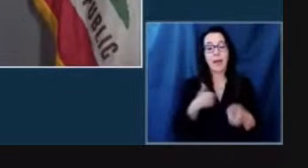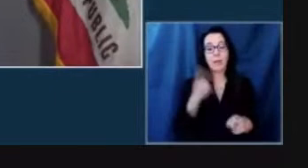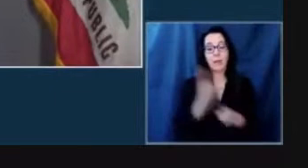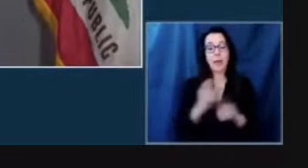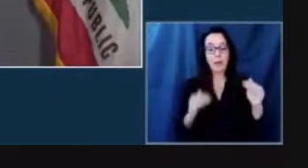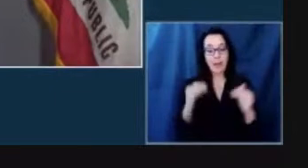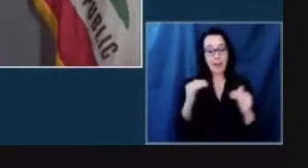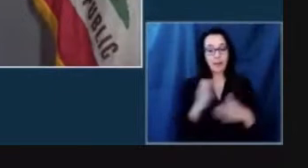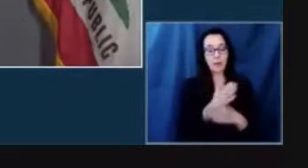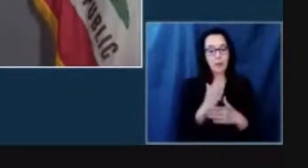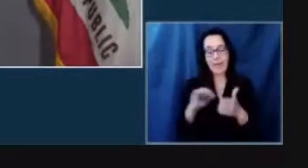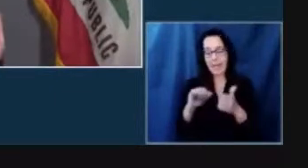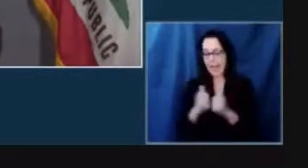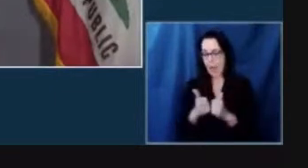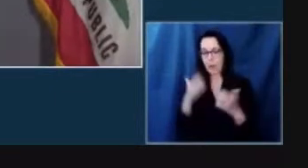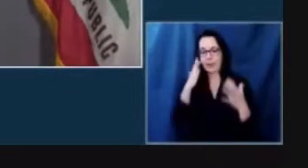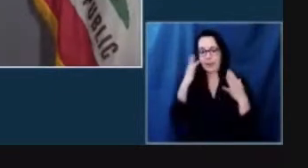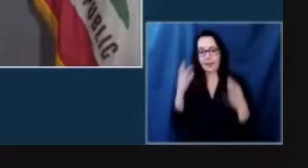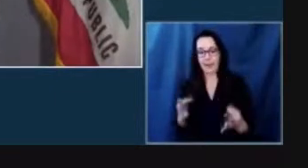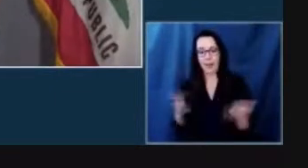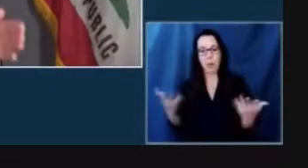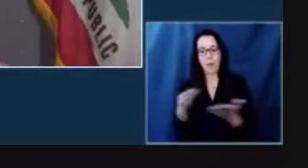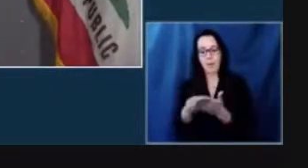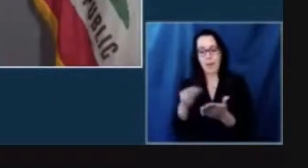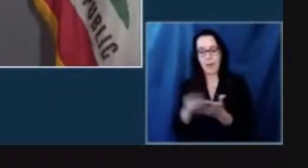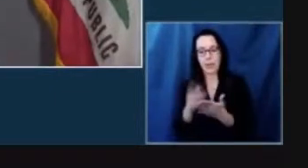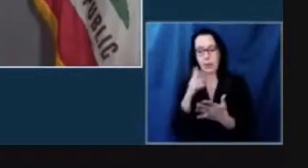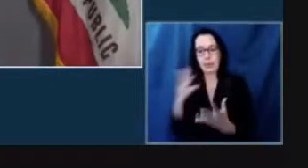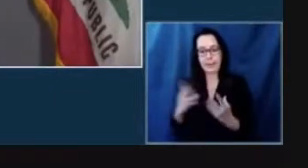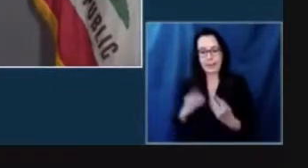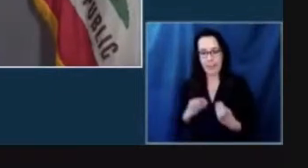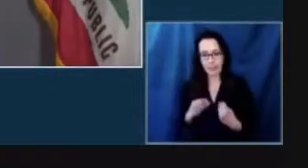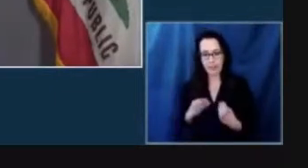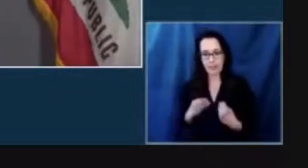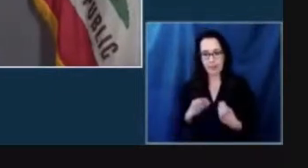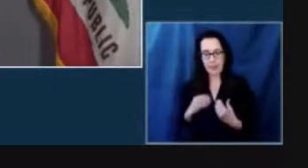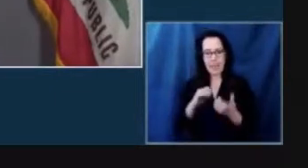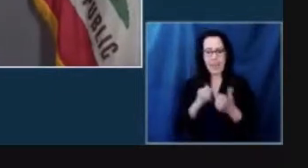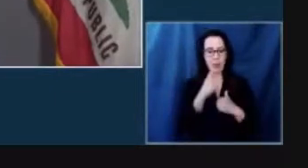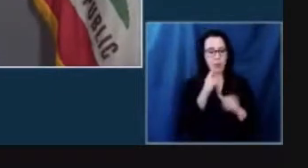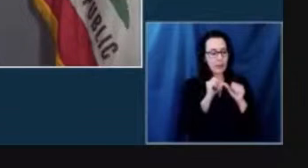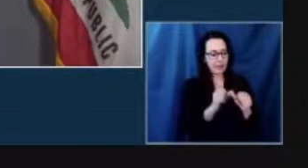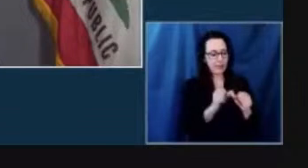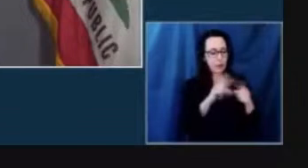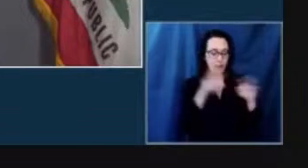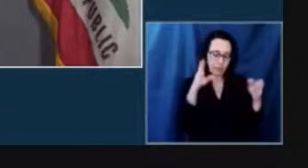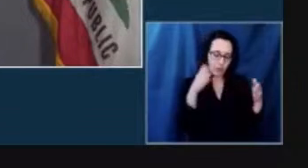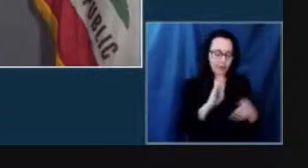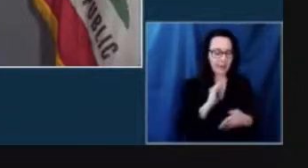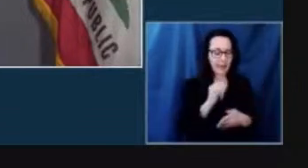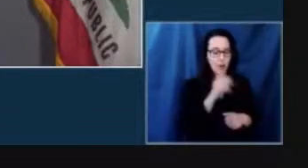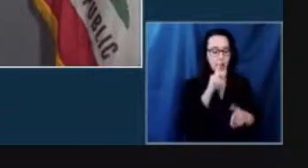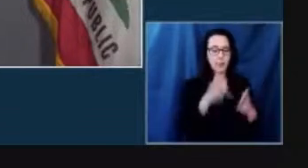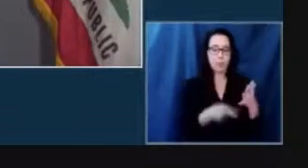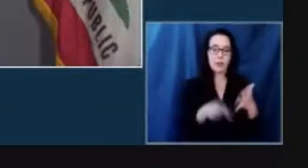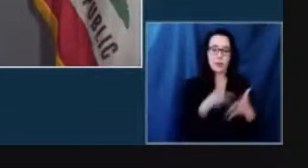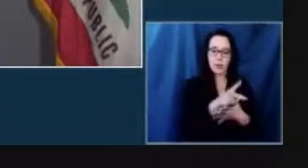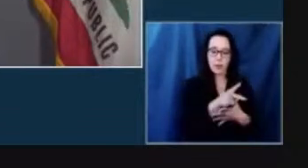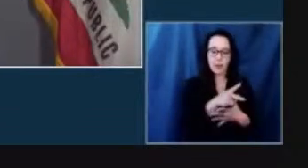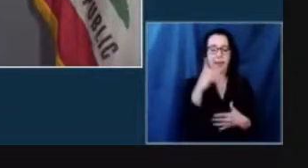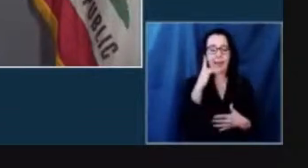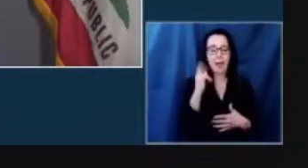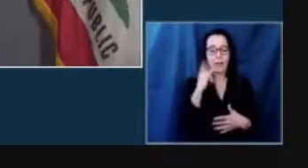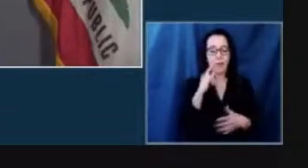how we decide what money to take and how to continue to be true to our principles, that it is the California Party that can do